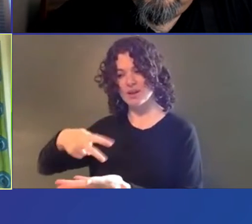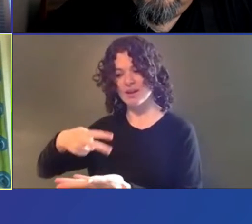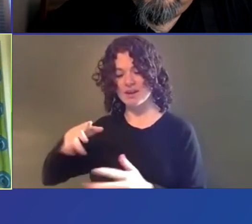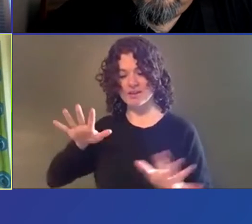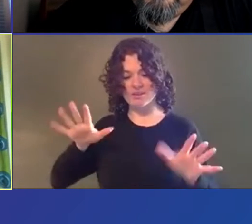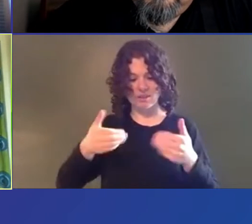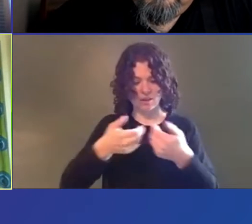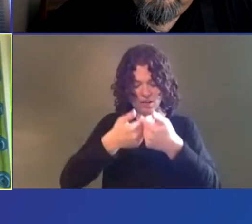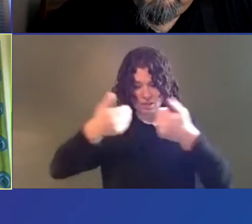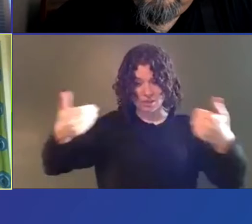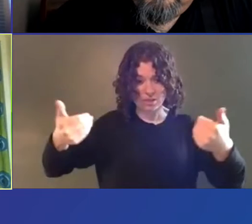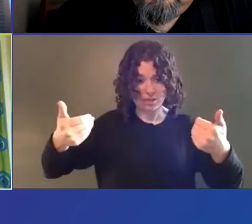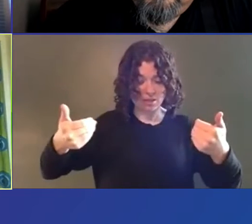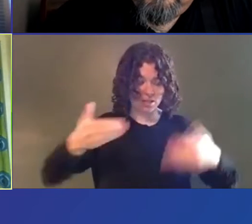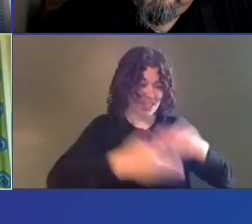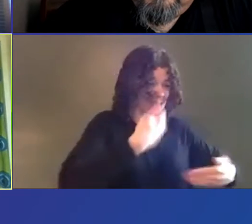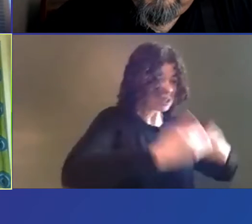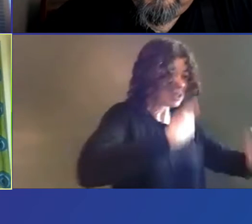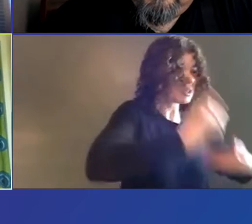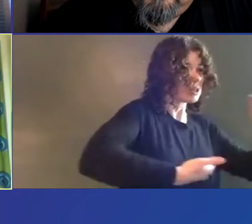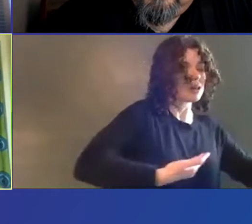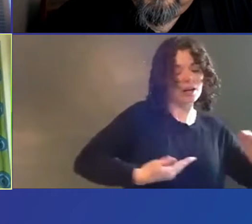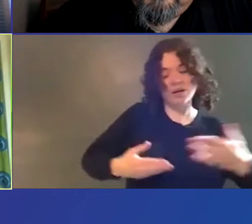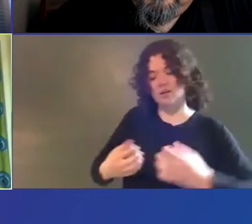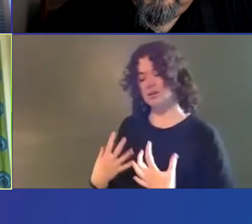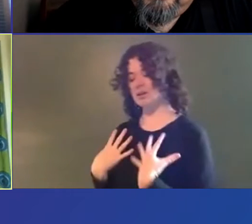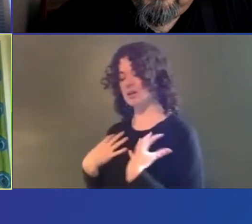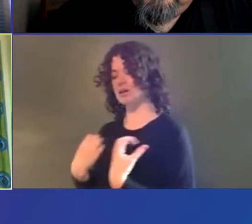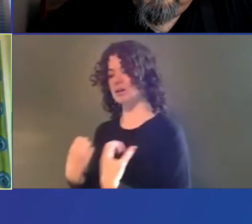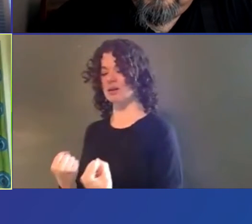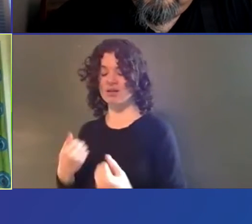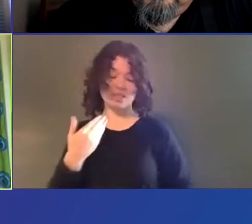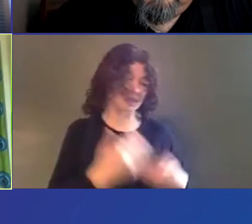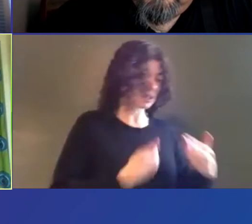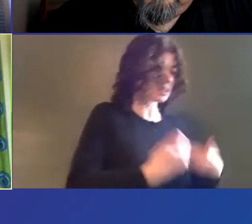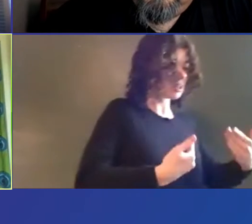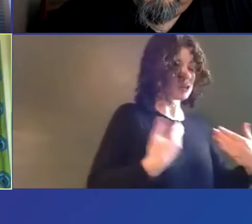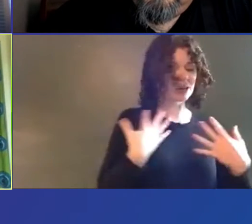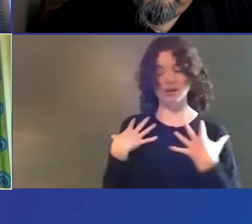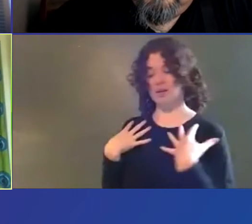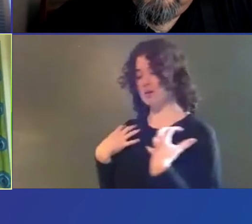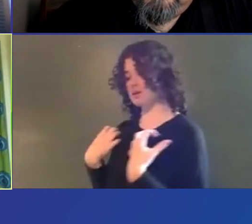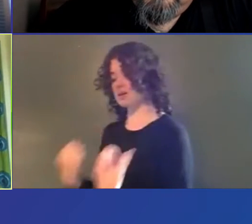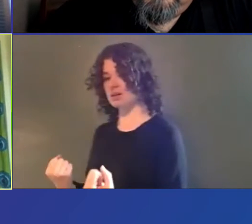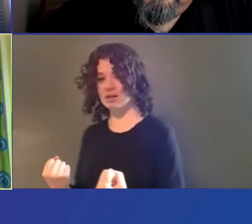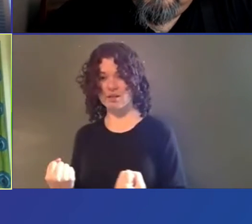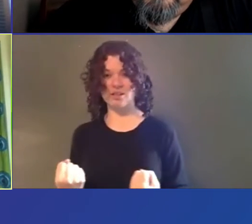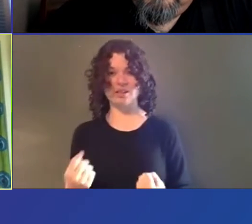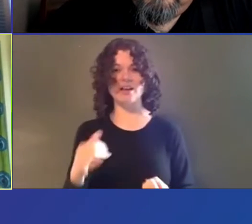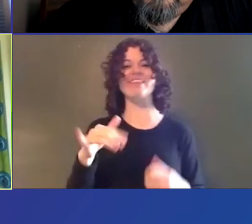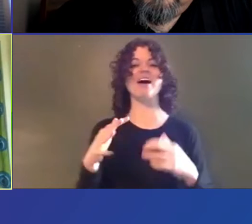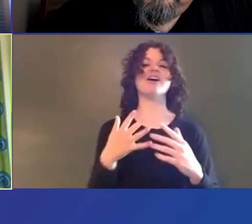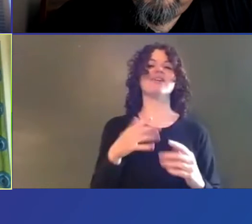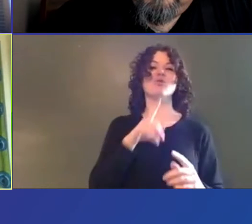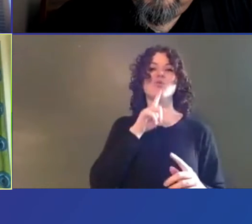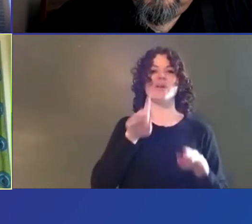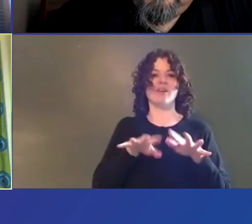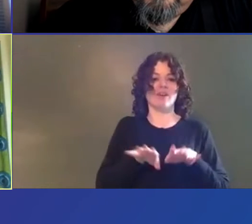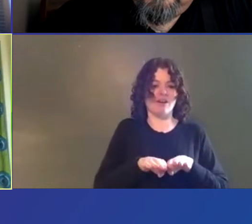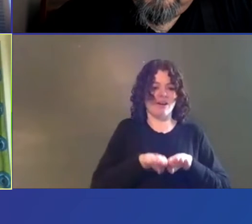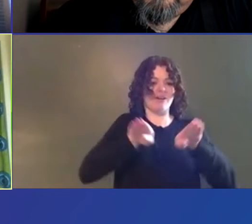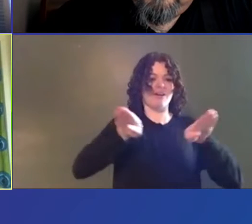between the two is a very like Western American concept of like, you have either this or this, right? Everything